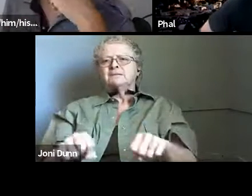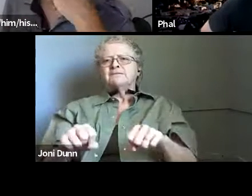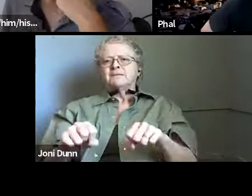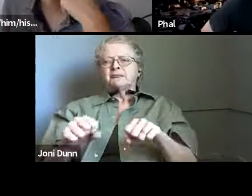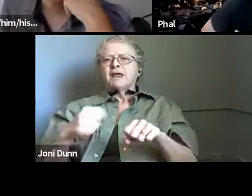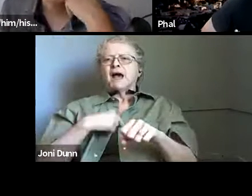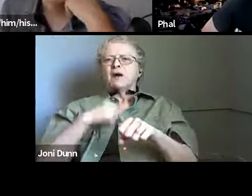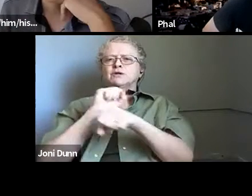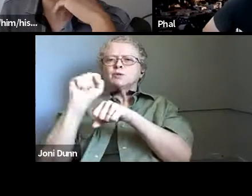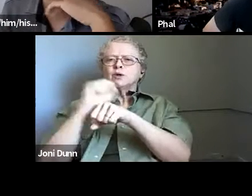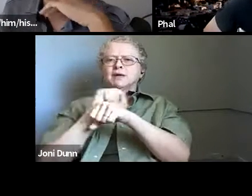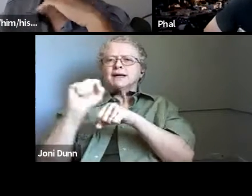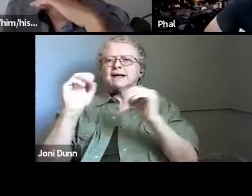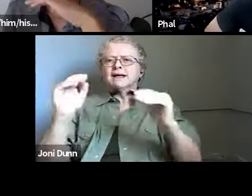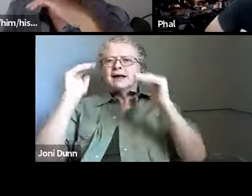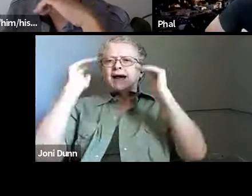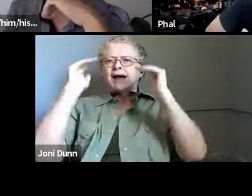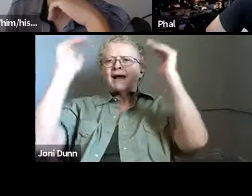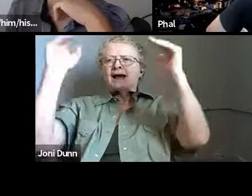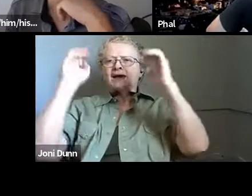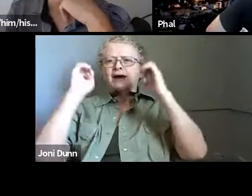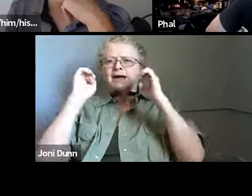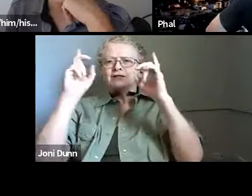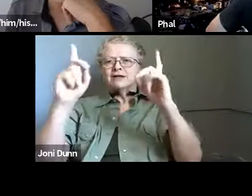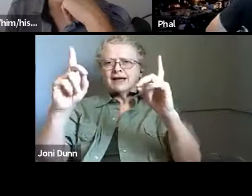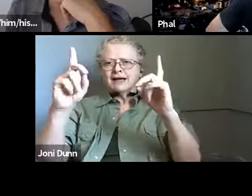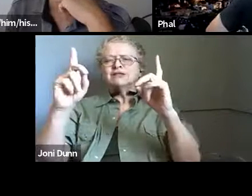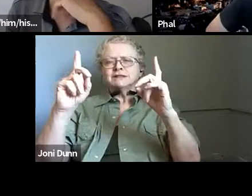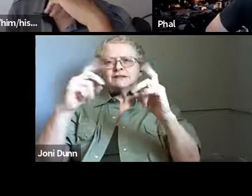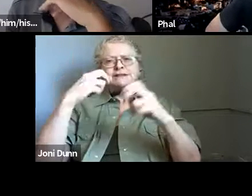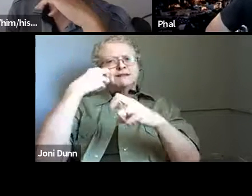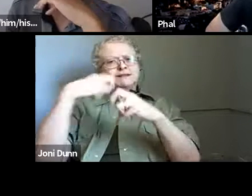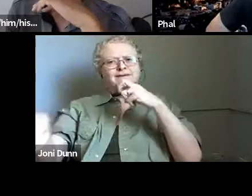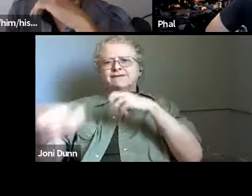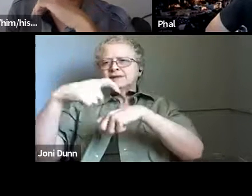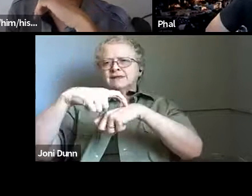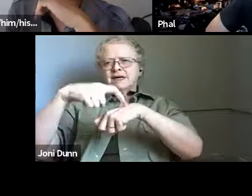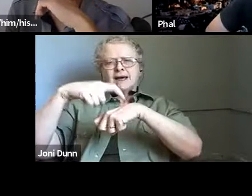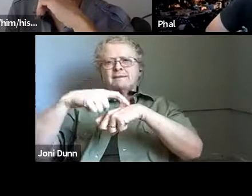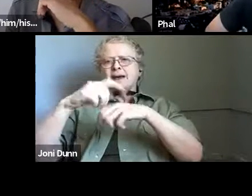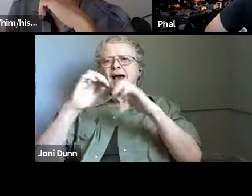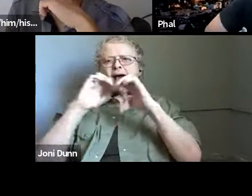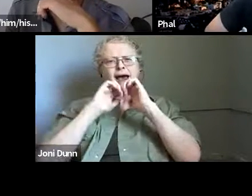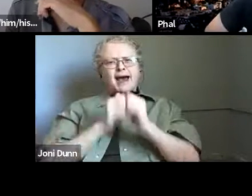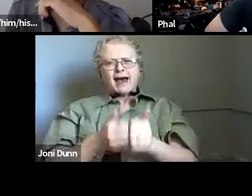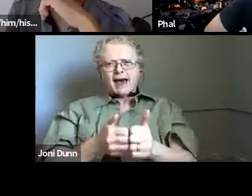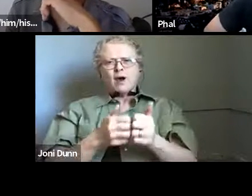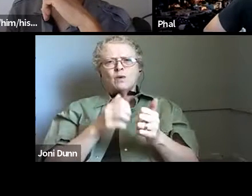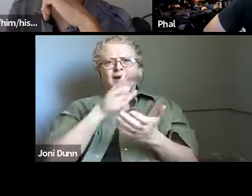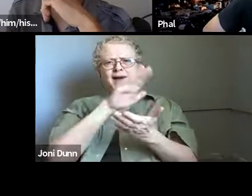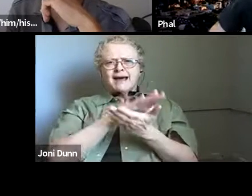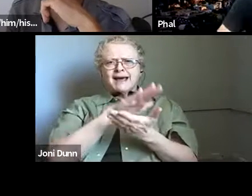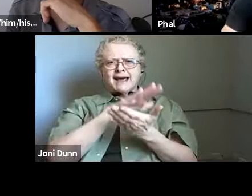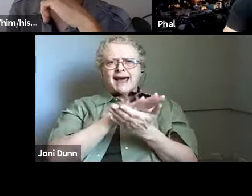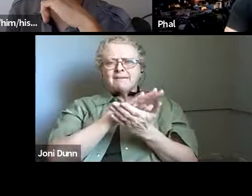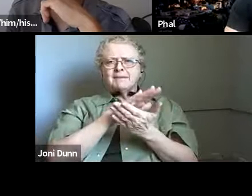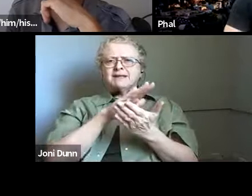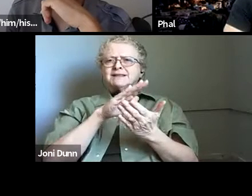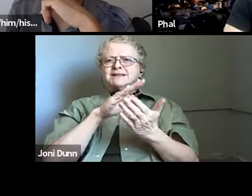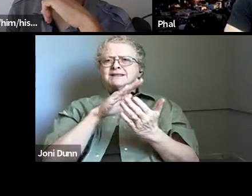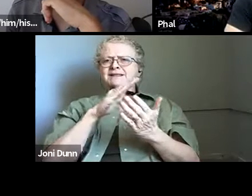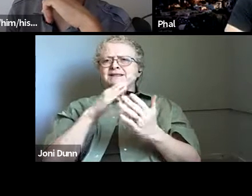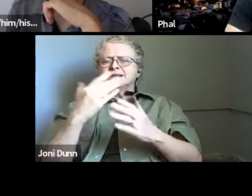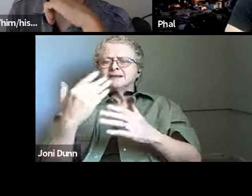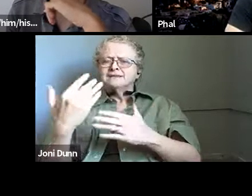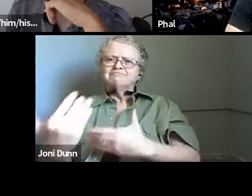working in higher education and having this really difficult time reconciling how incidents of campus assault were being treated, especially